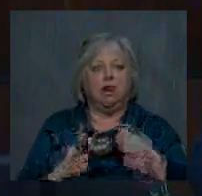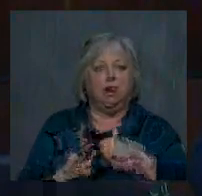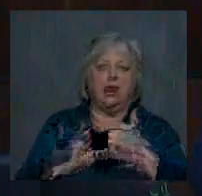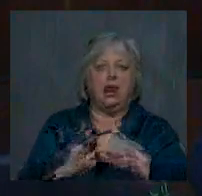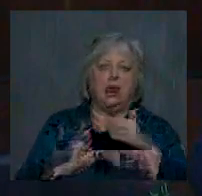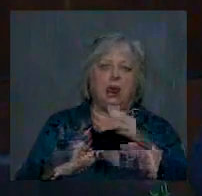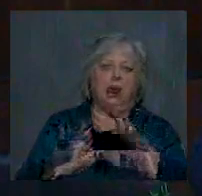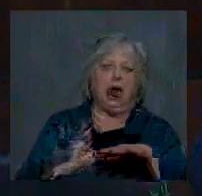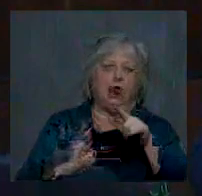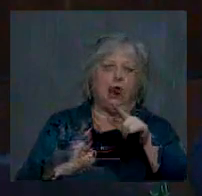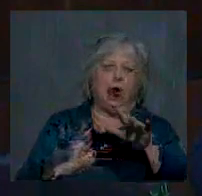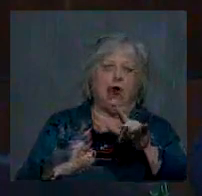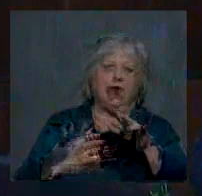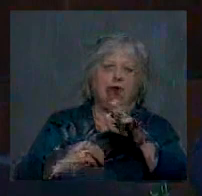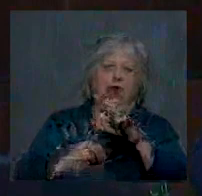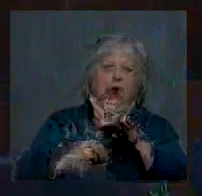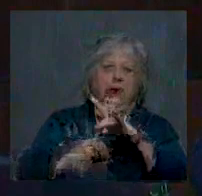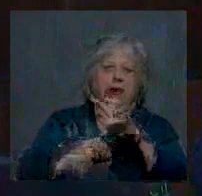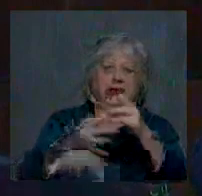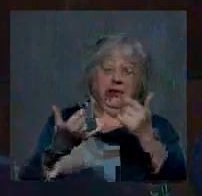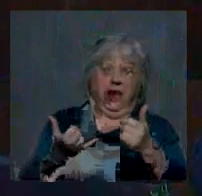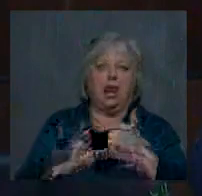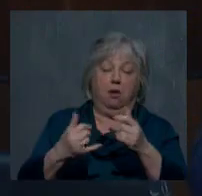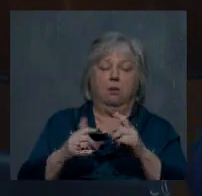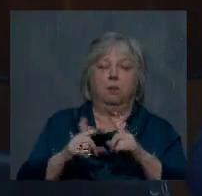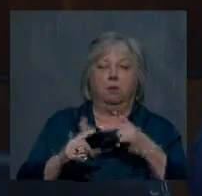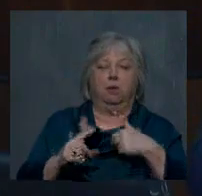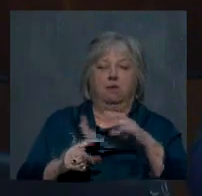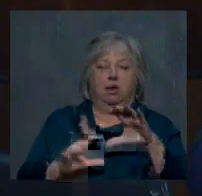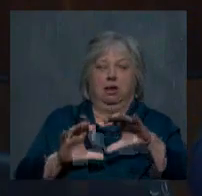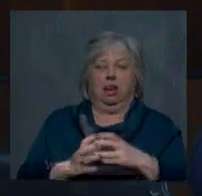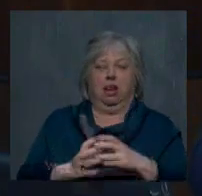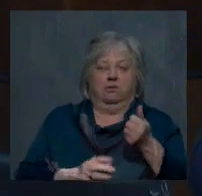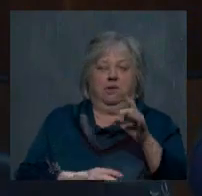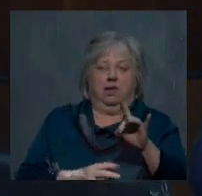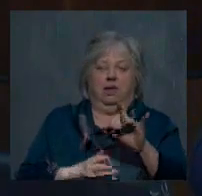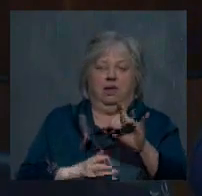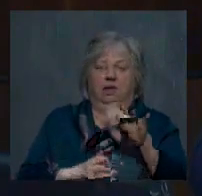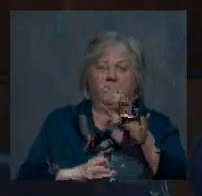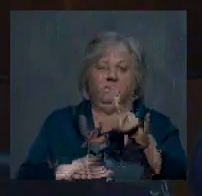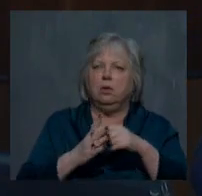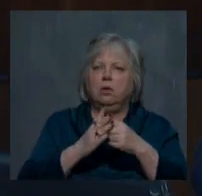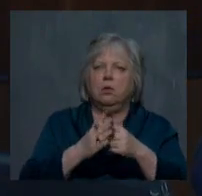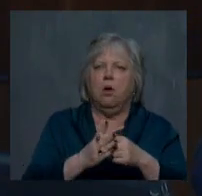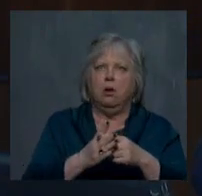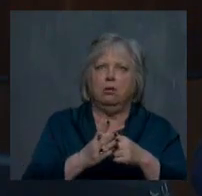Got about 12 right now. 18